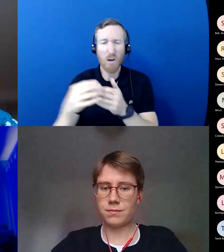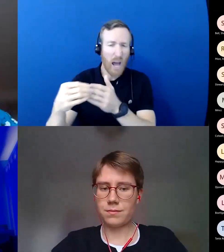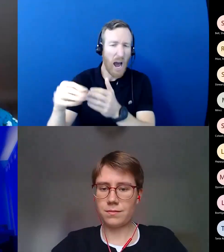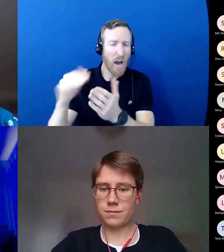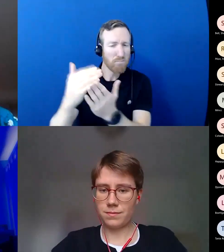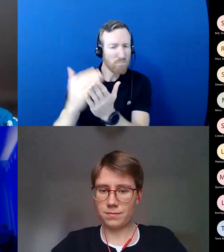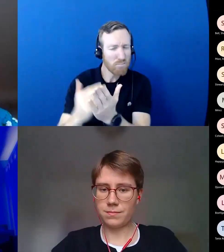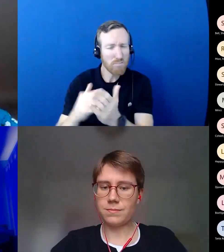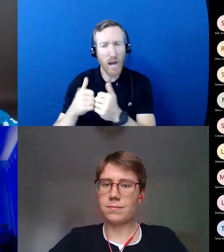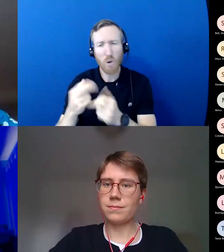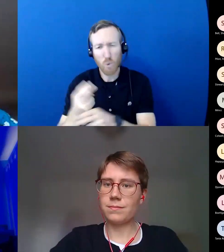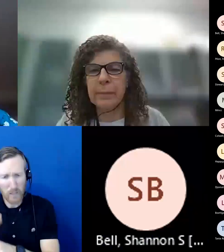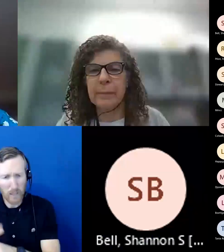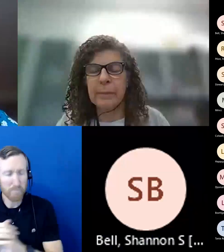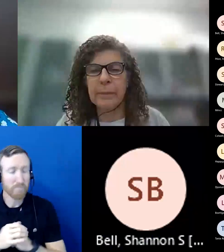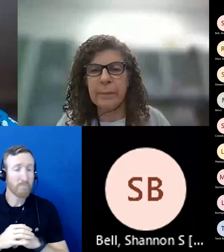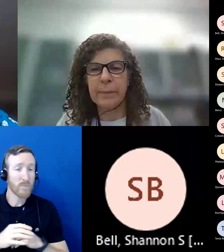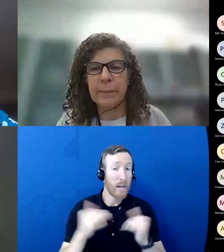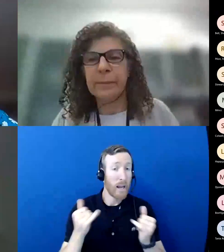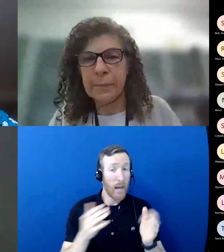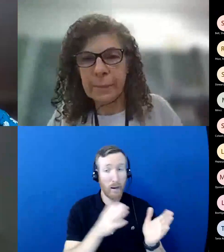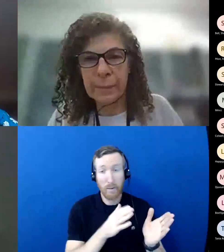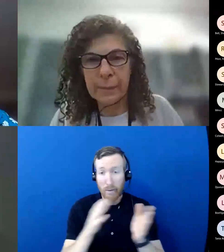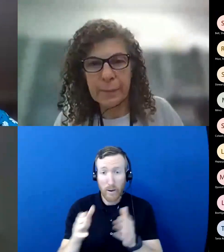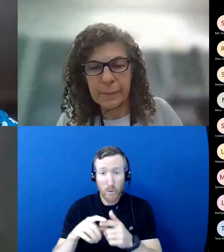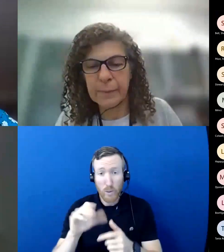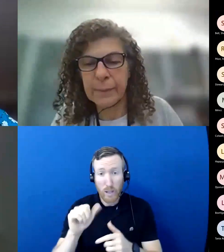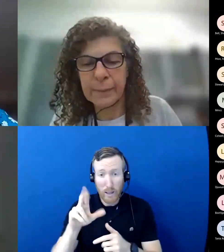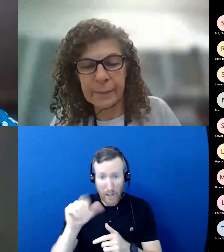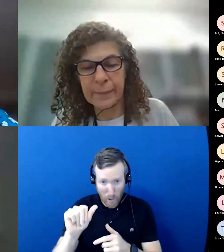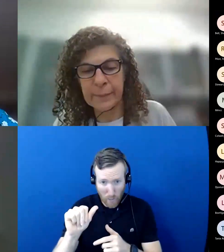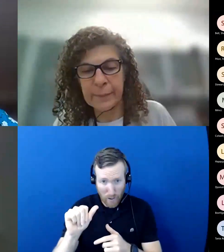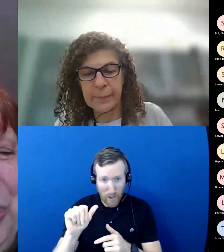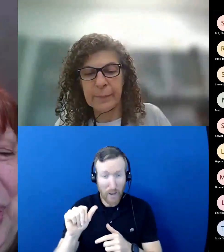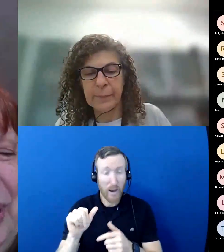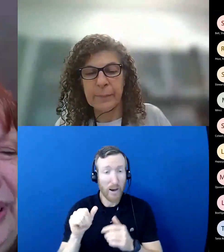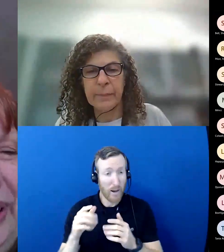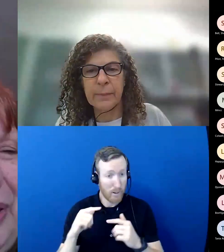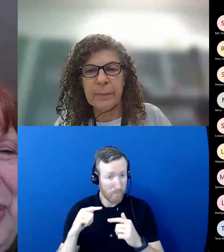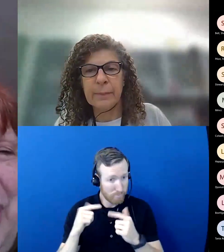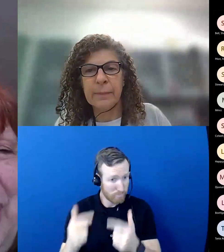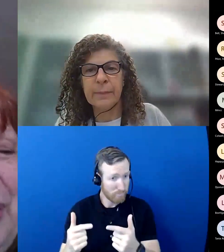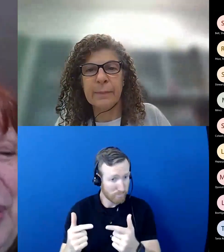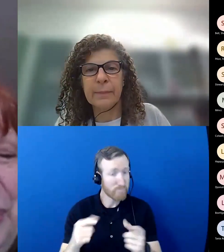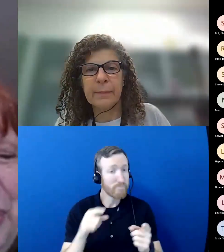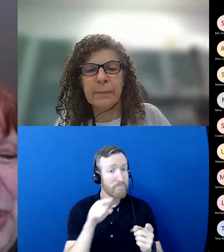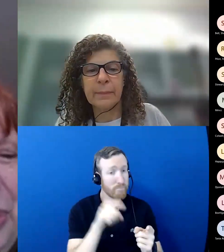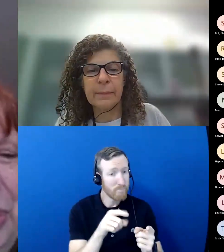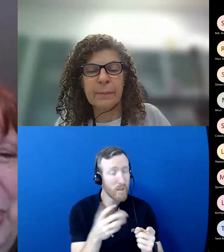to go back to Clara, who is going to lead us